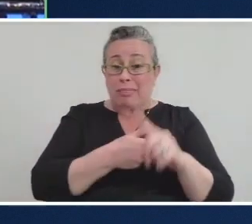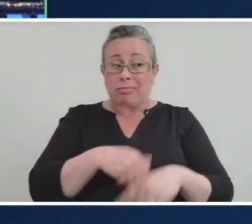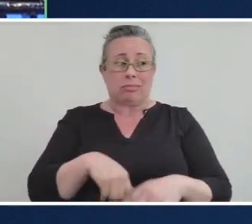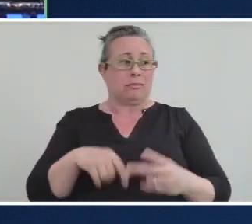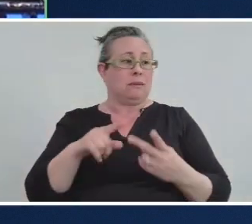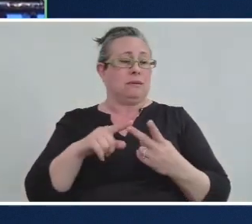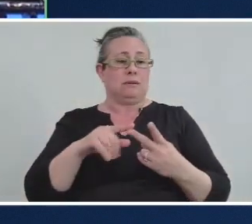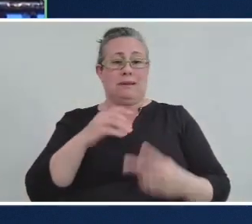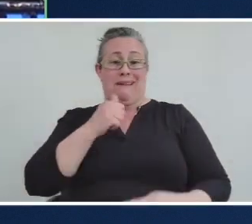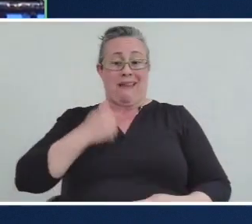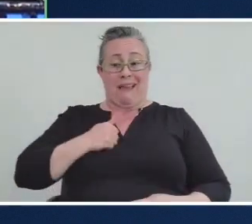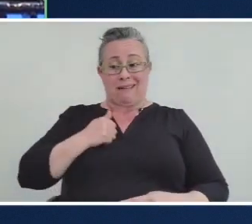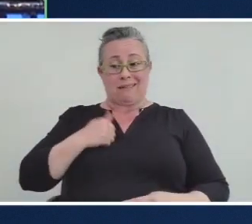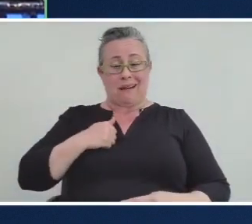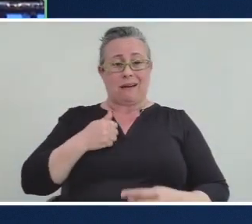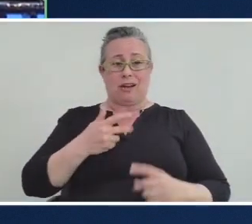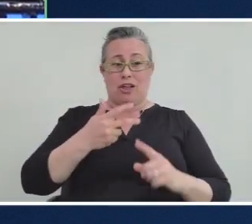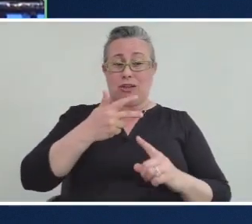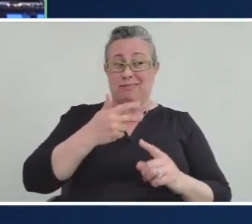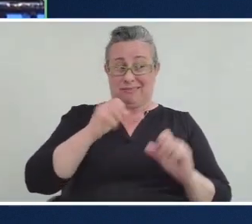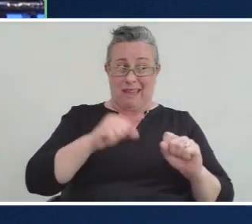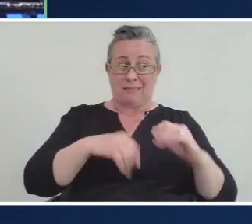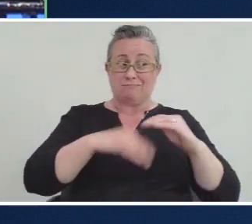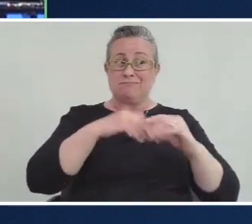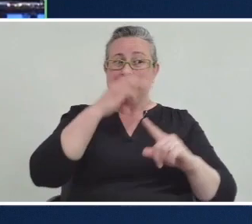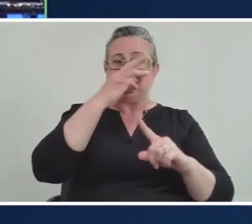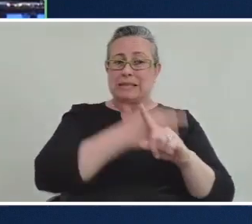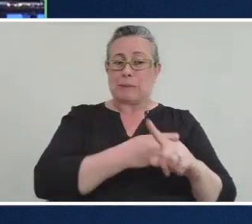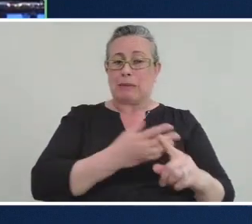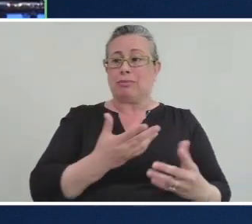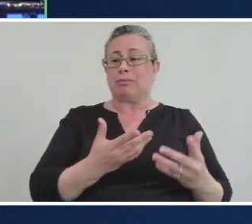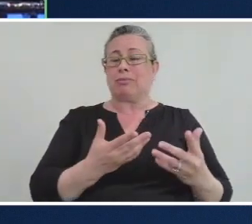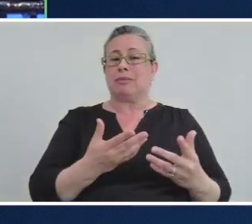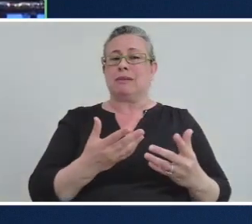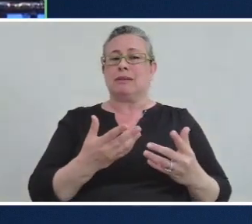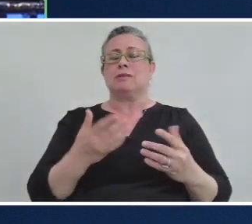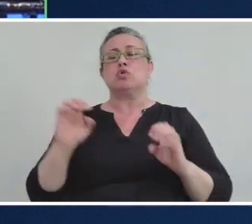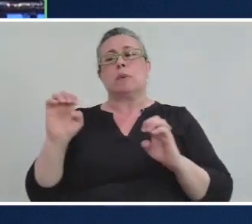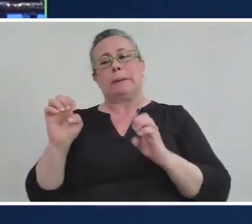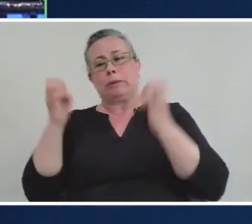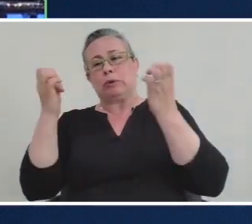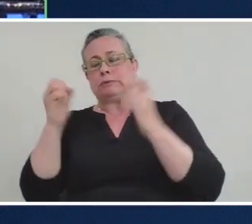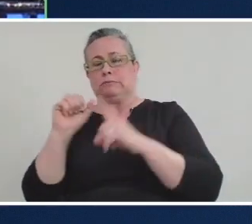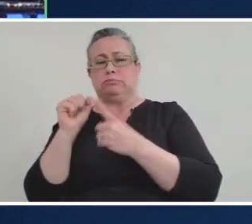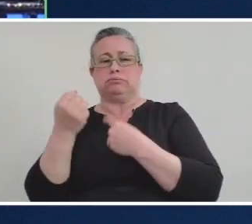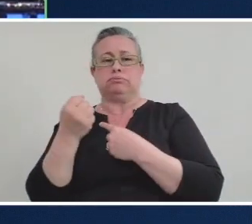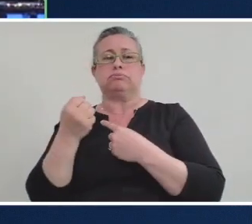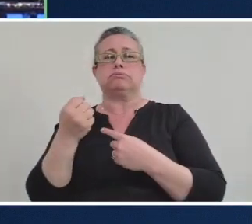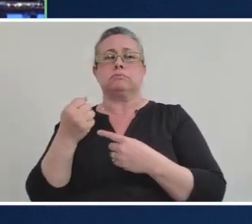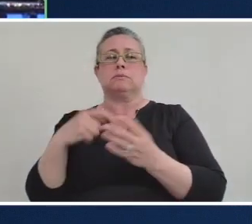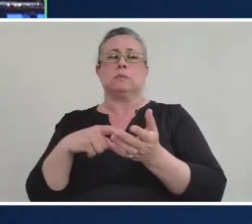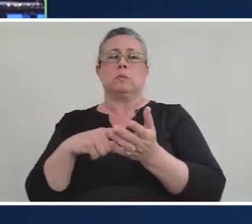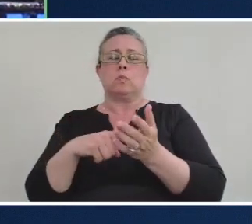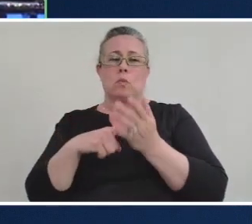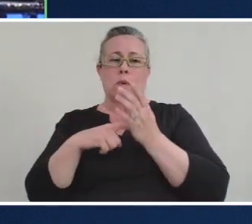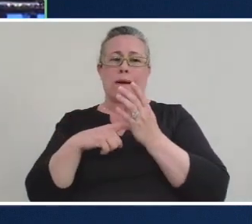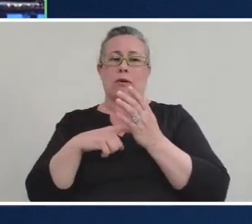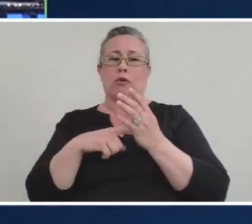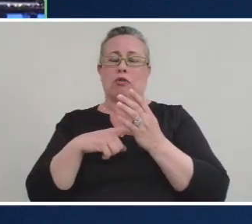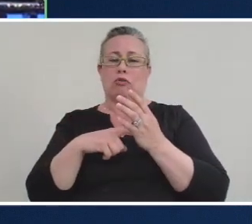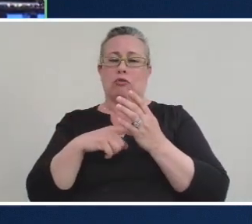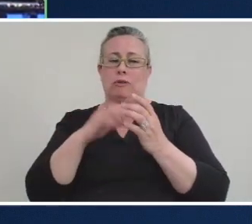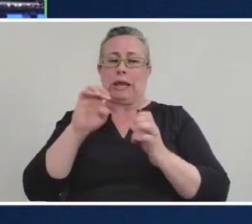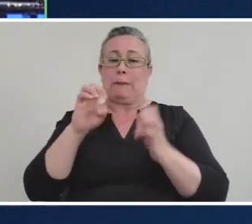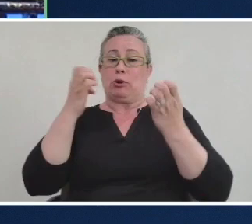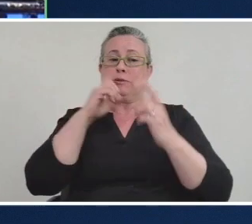can take longer, 6 months. So emergency situations require emergency responses.